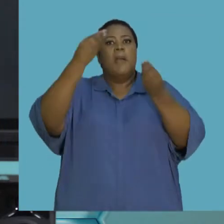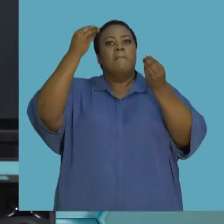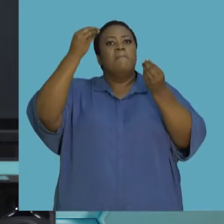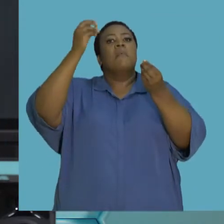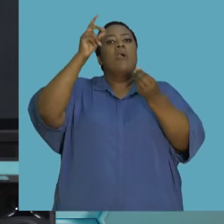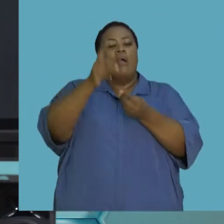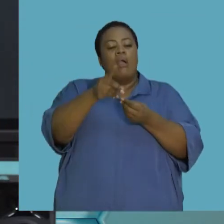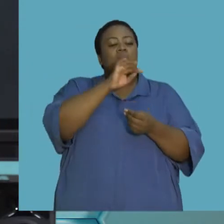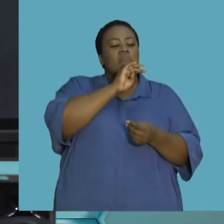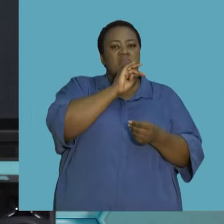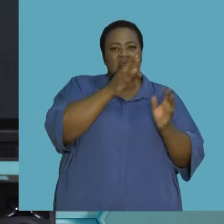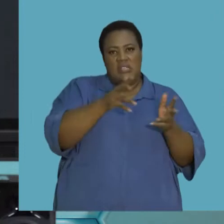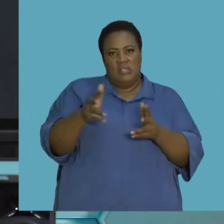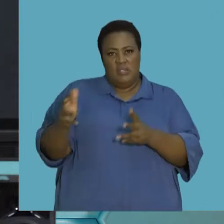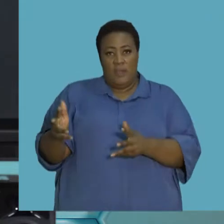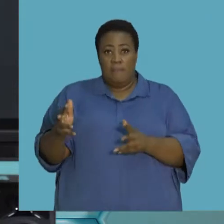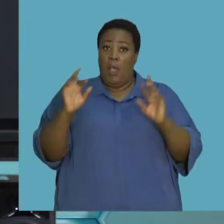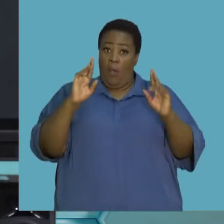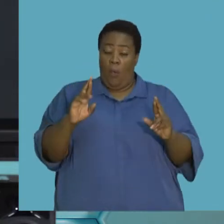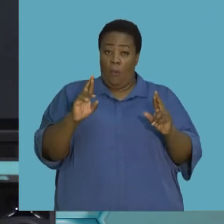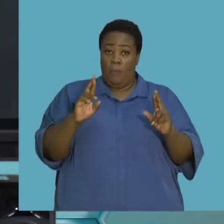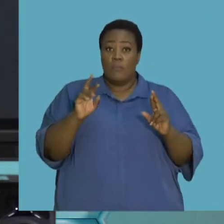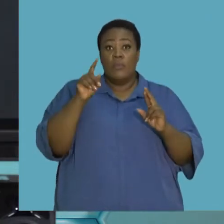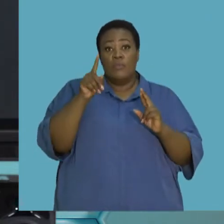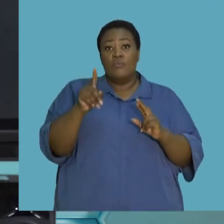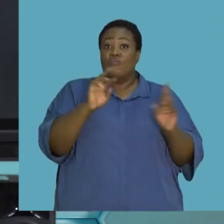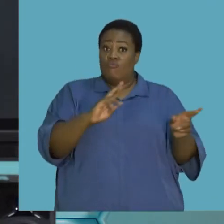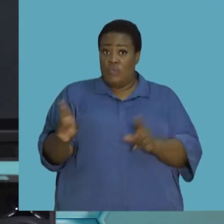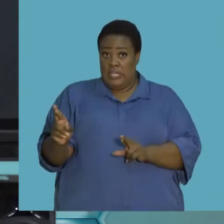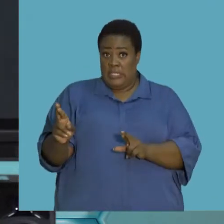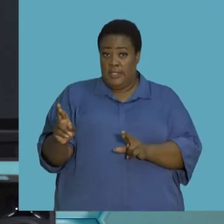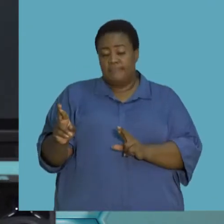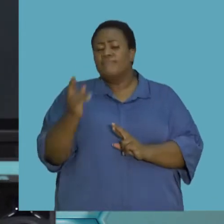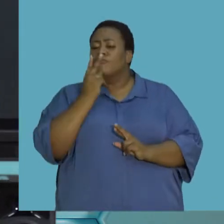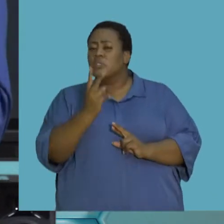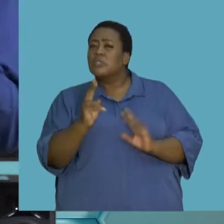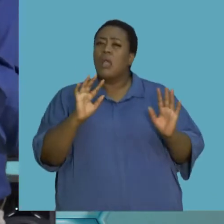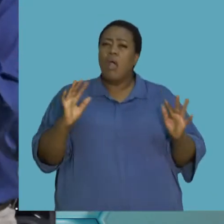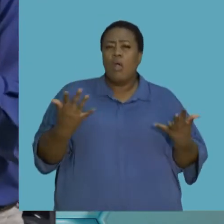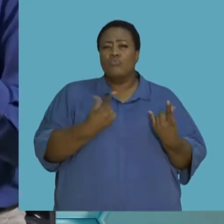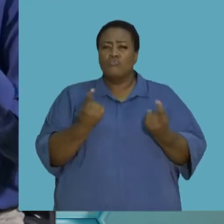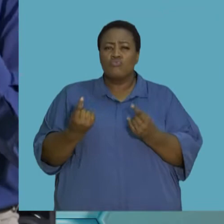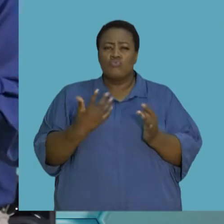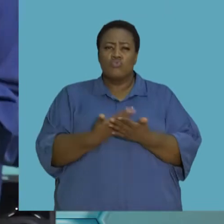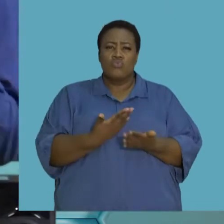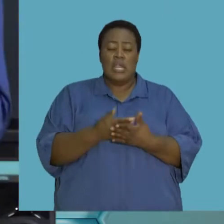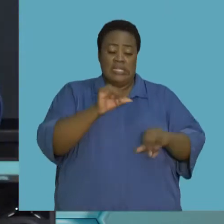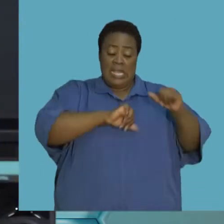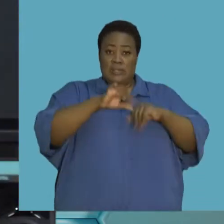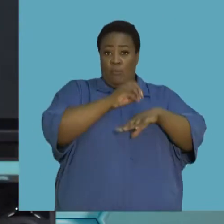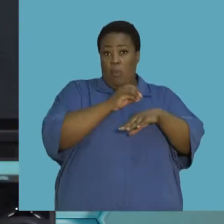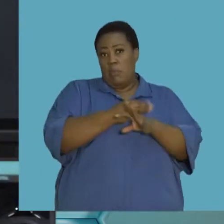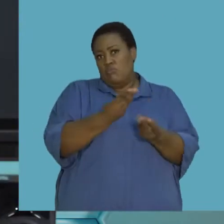So I hope you guys settle in, let's engage with this, and let's see how we go about solving